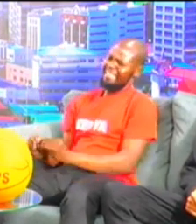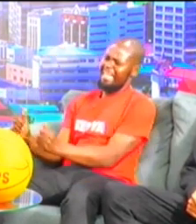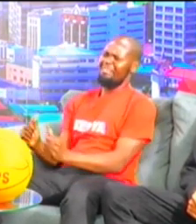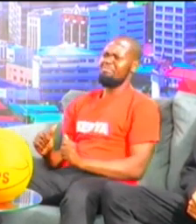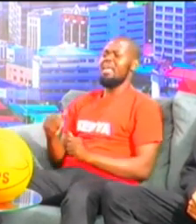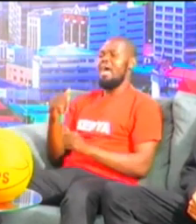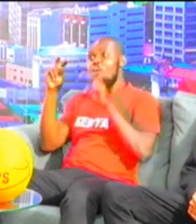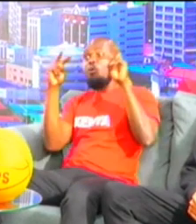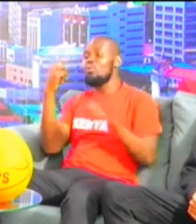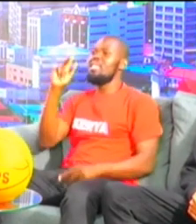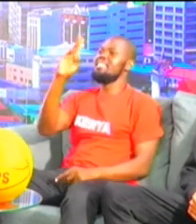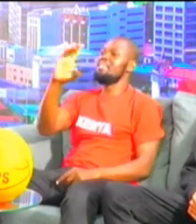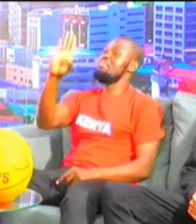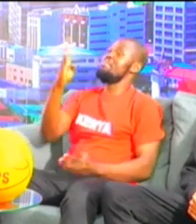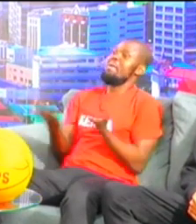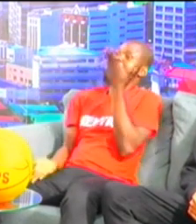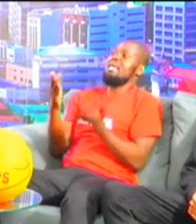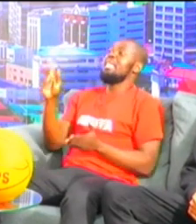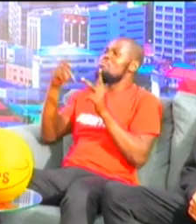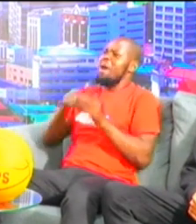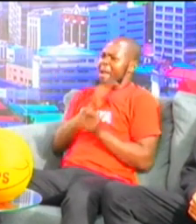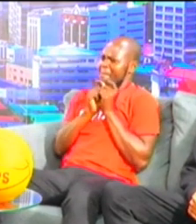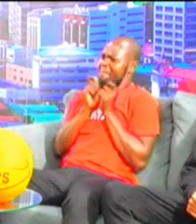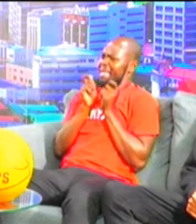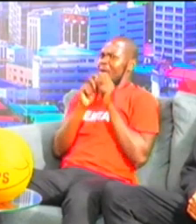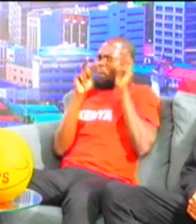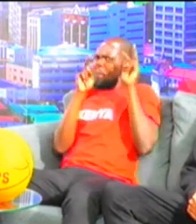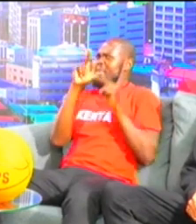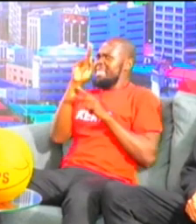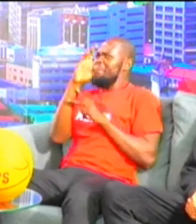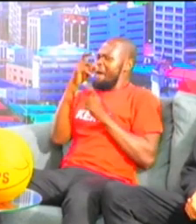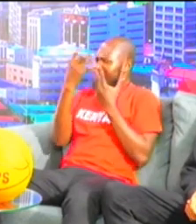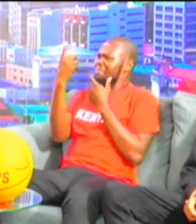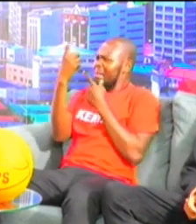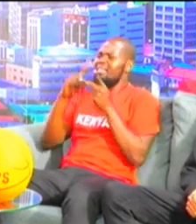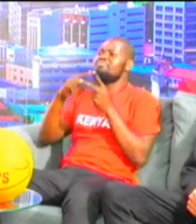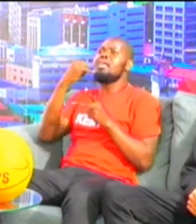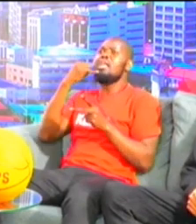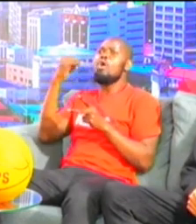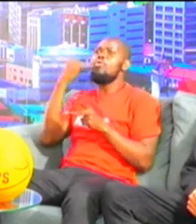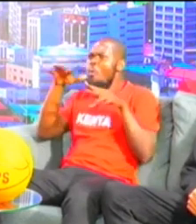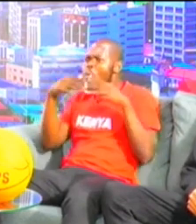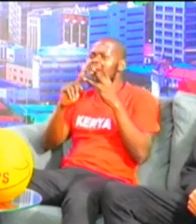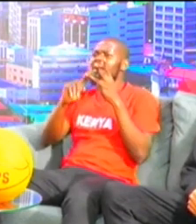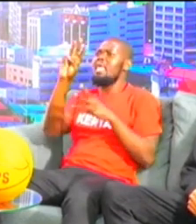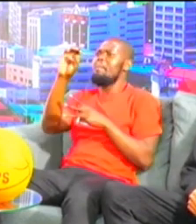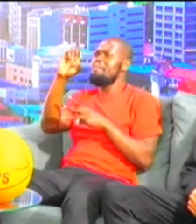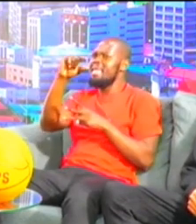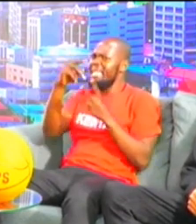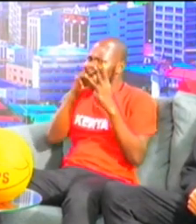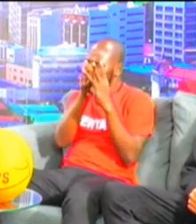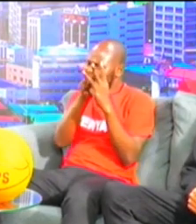the coach continued effort Right. once again. So I think maybe when they see the game